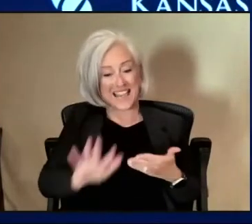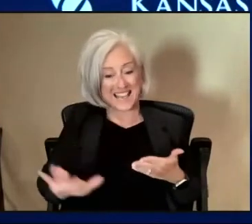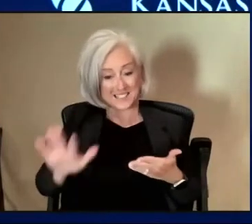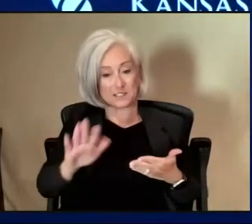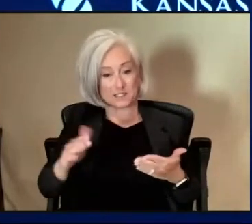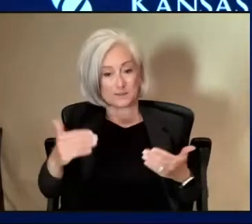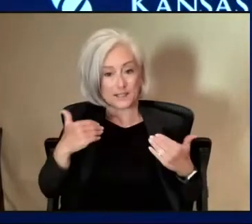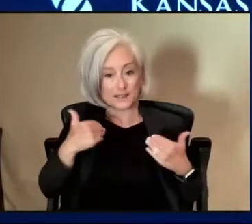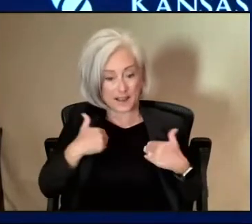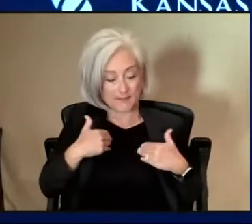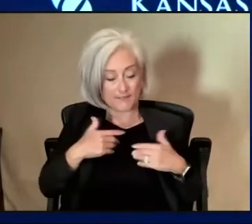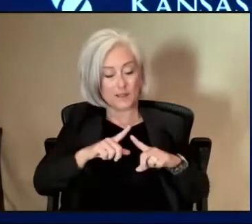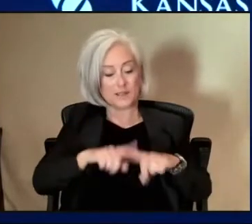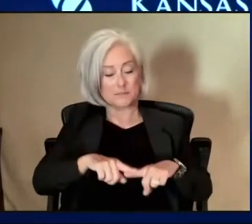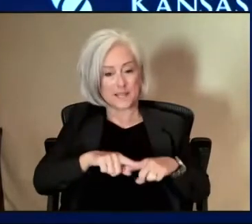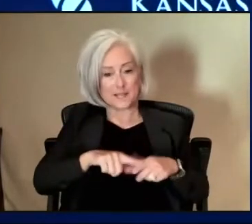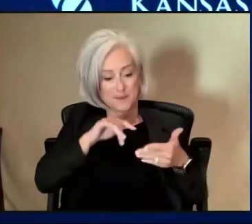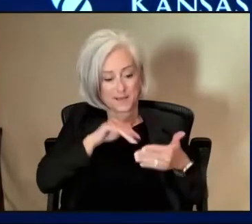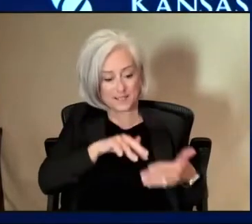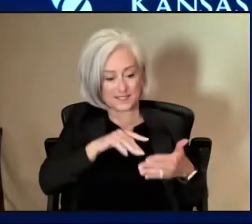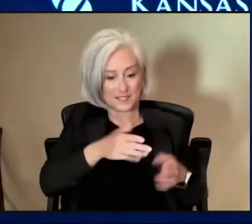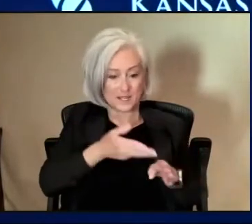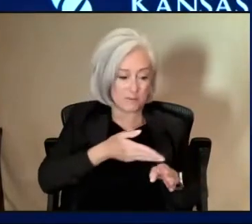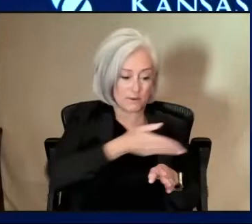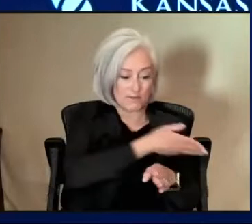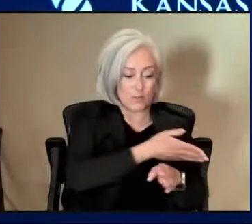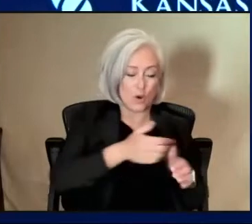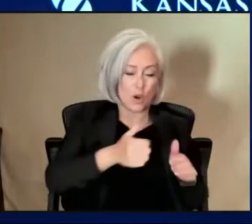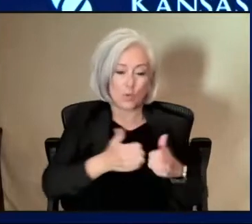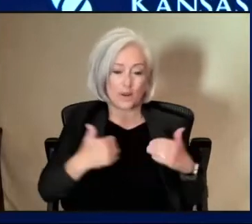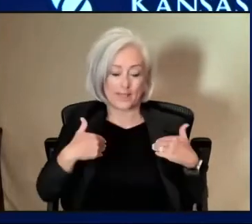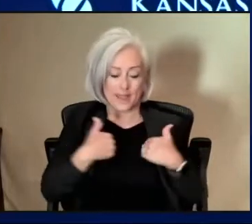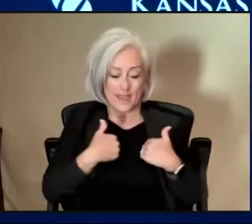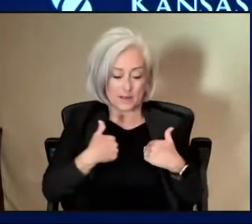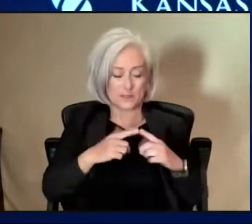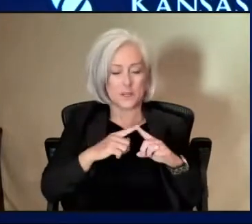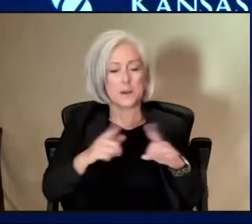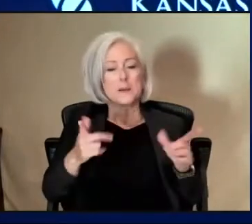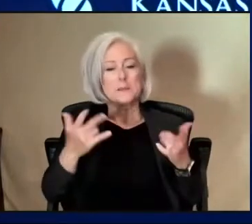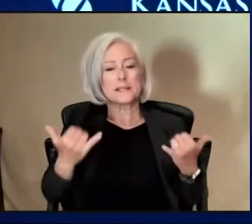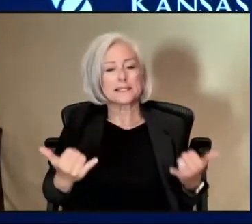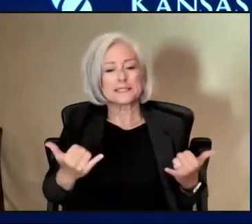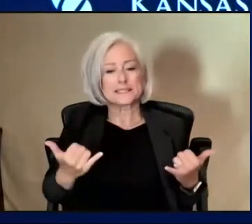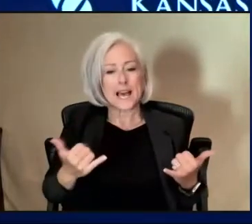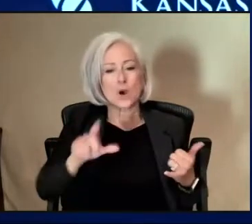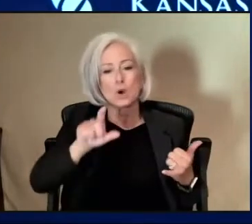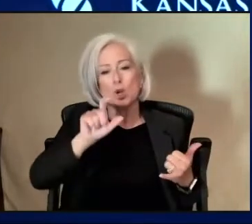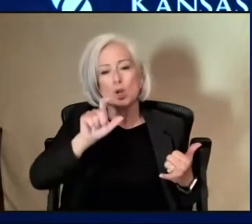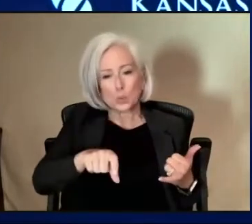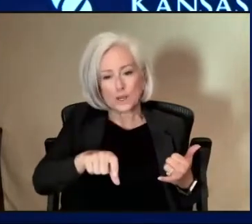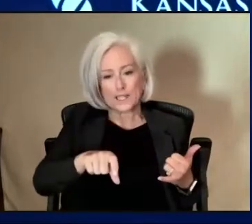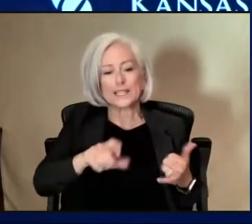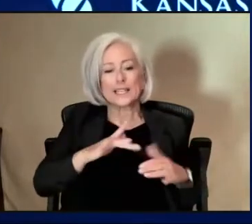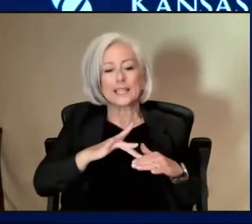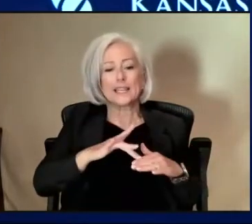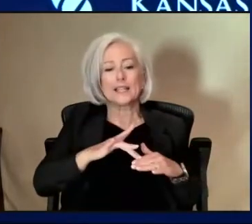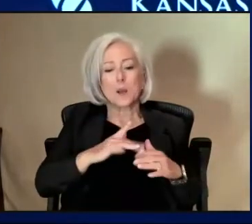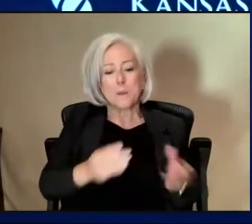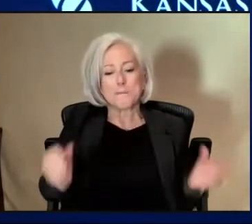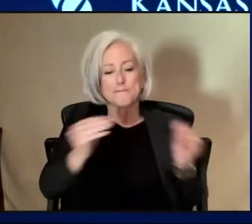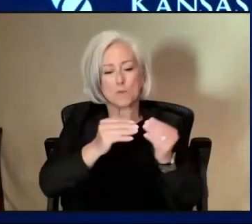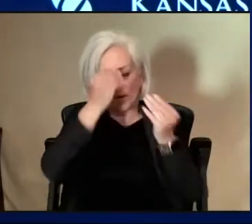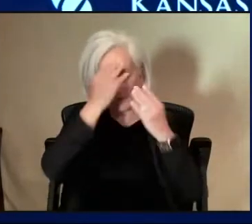done in animal models, but we need some information in these early phase 1 studies. Once we get